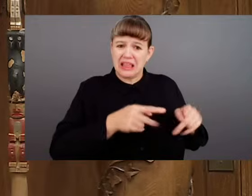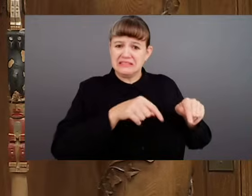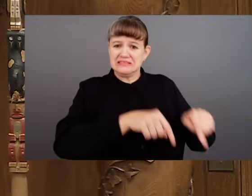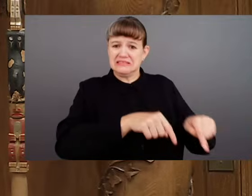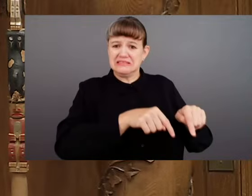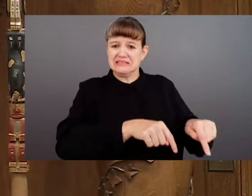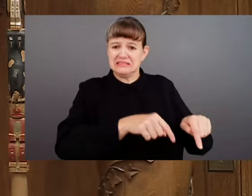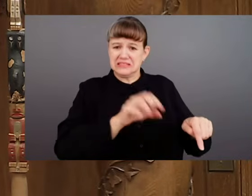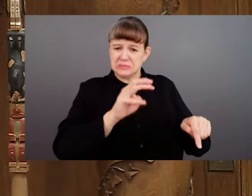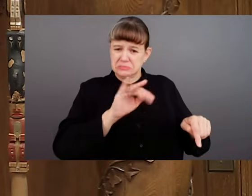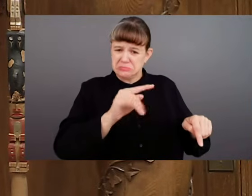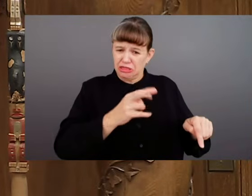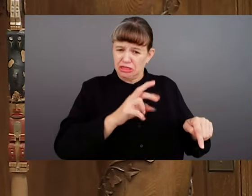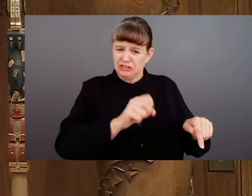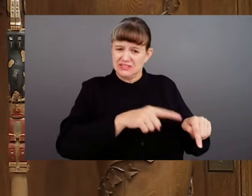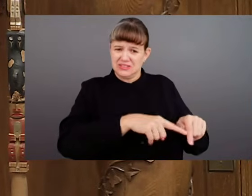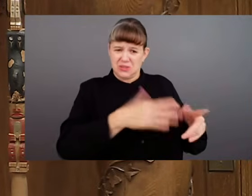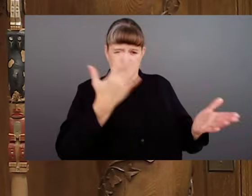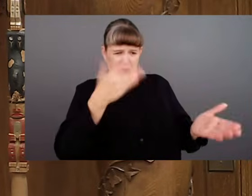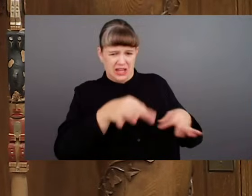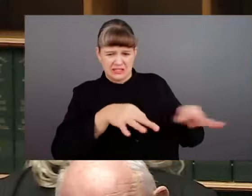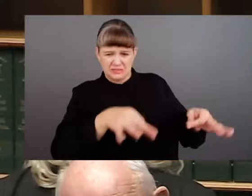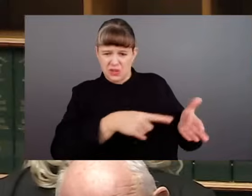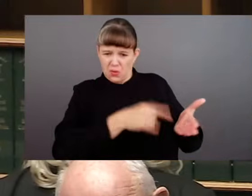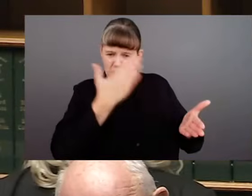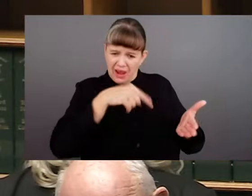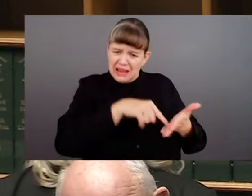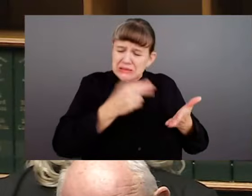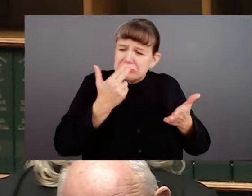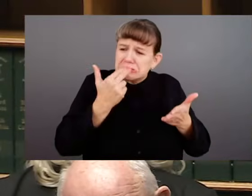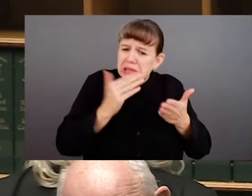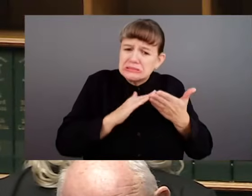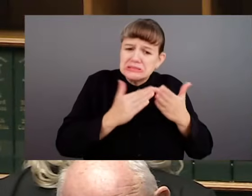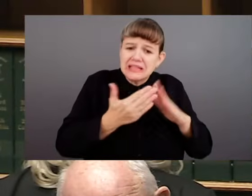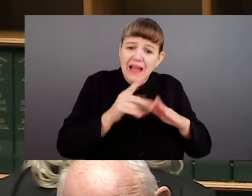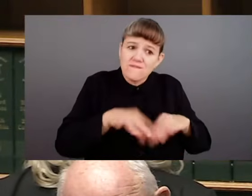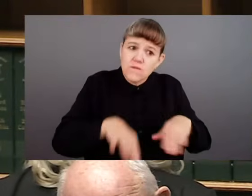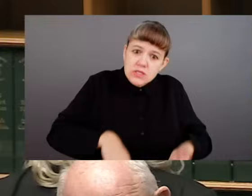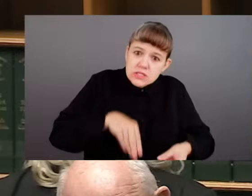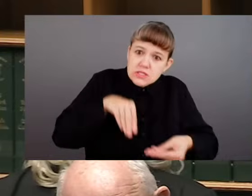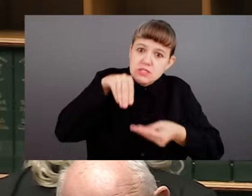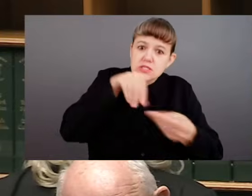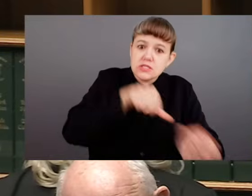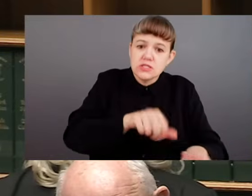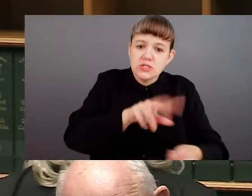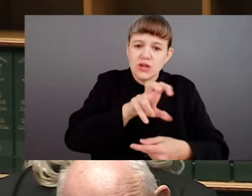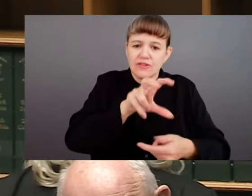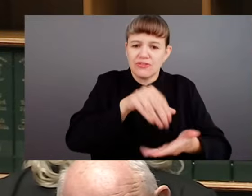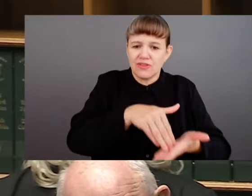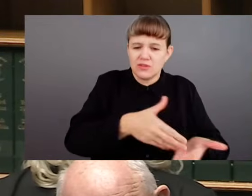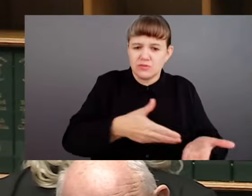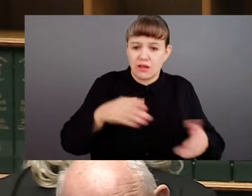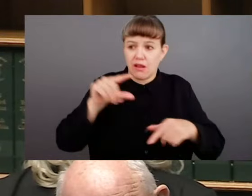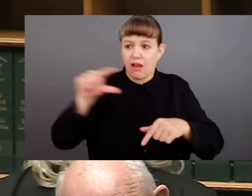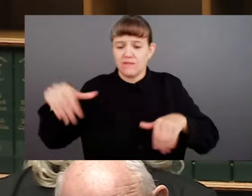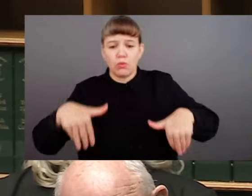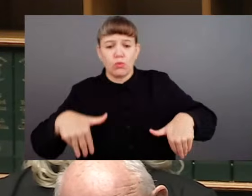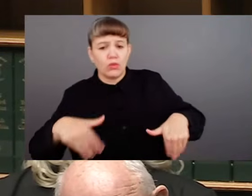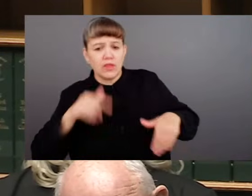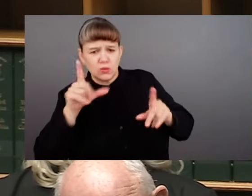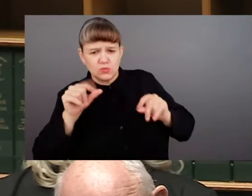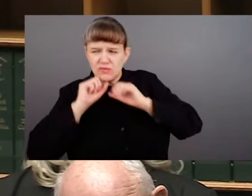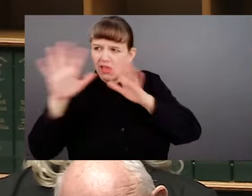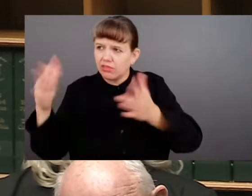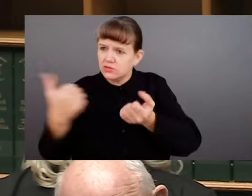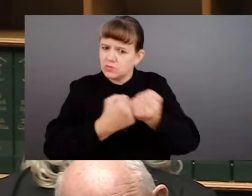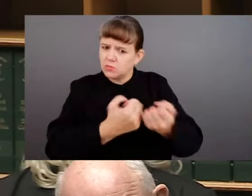Attorney General. Mr. Speaker, we take making our communities safer very seriously. I've put on the record to Minister Fraser